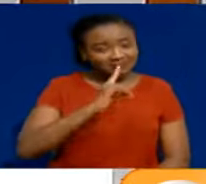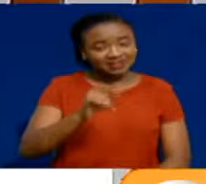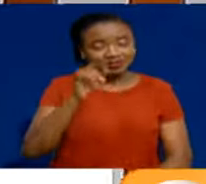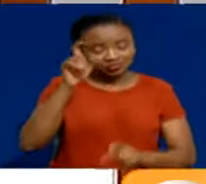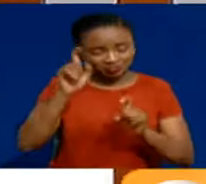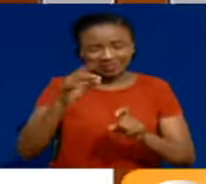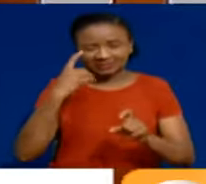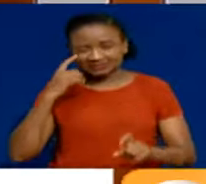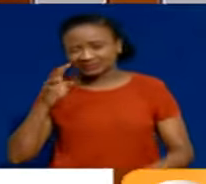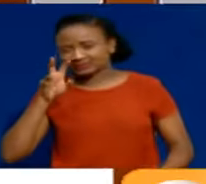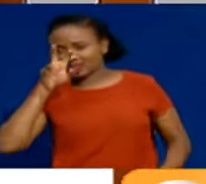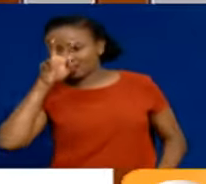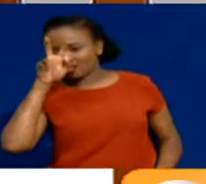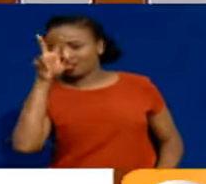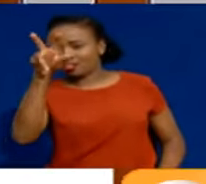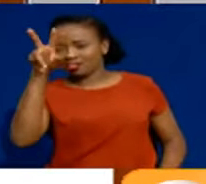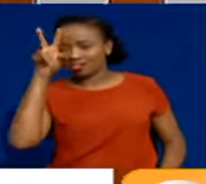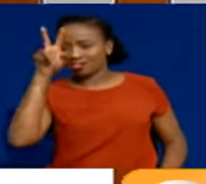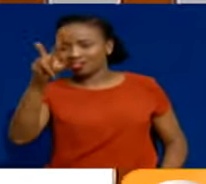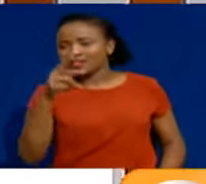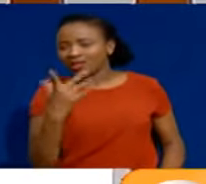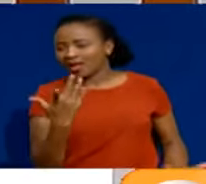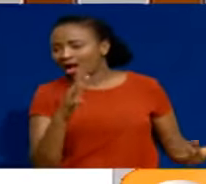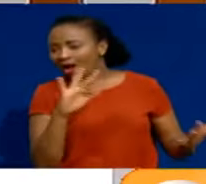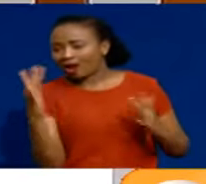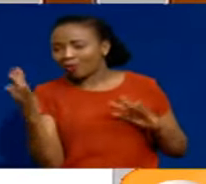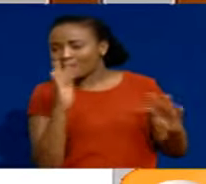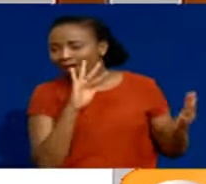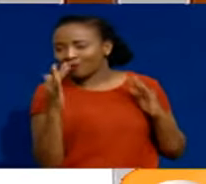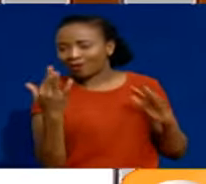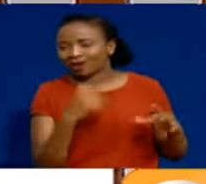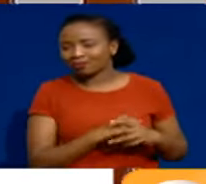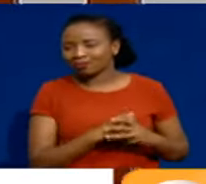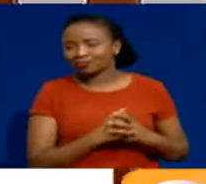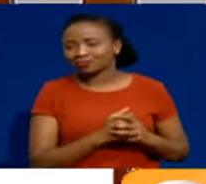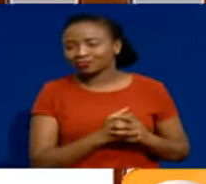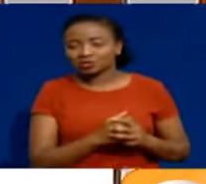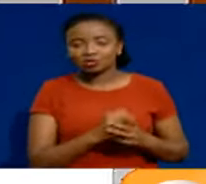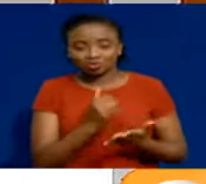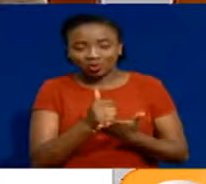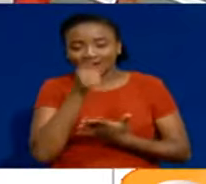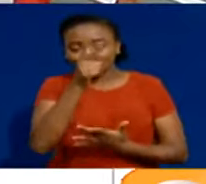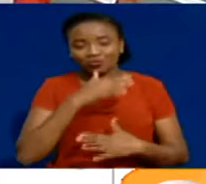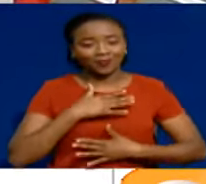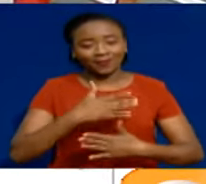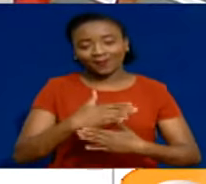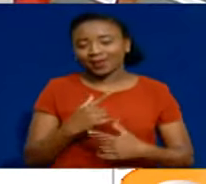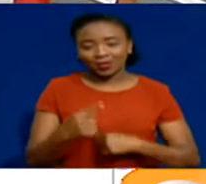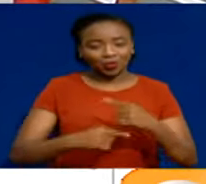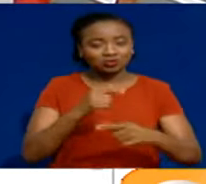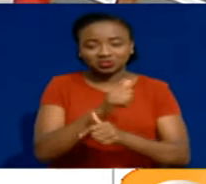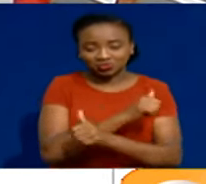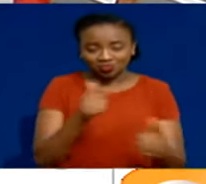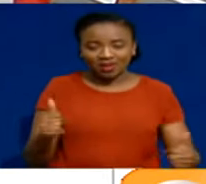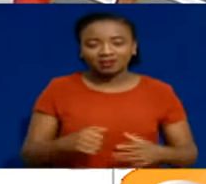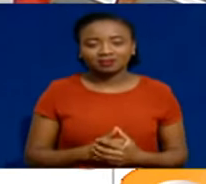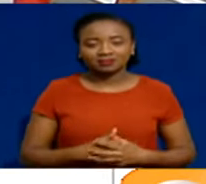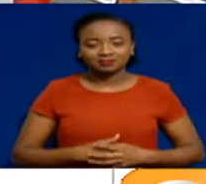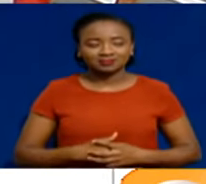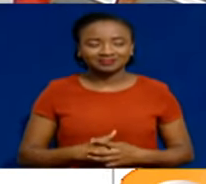must see ahead of where you are going for the survival of your,